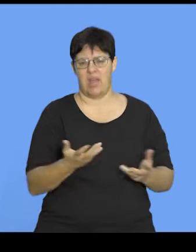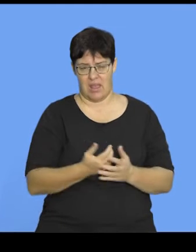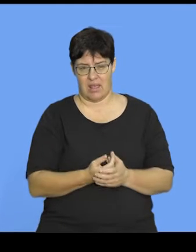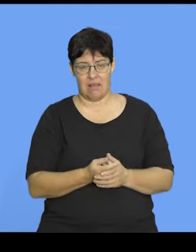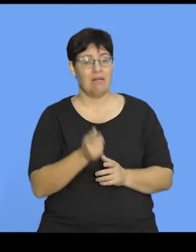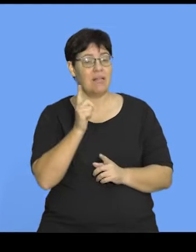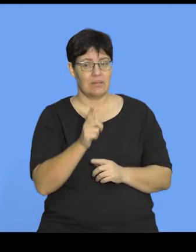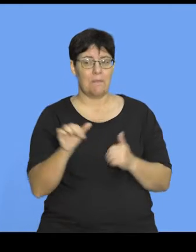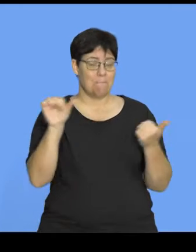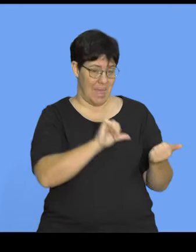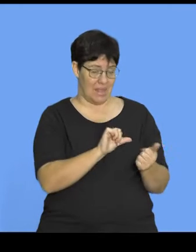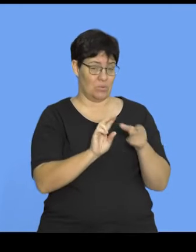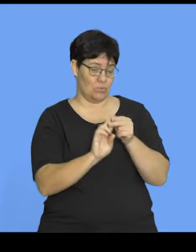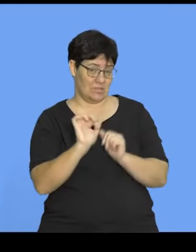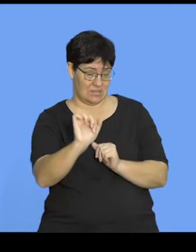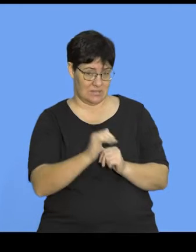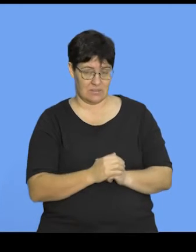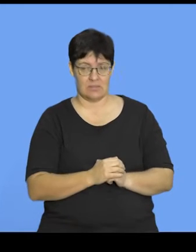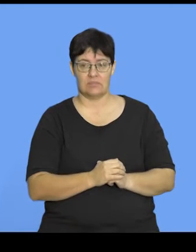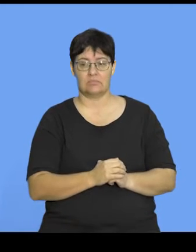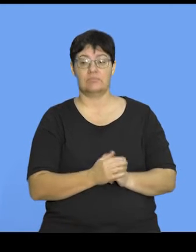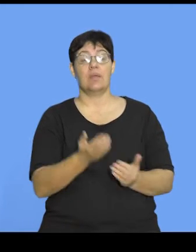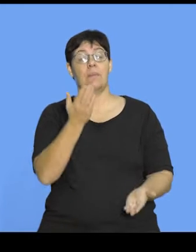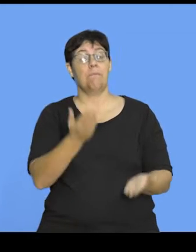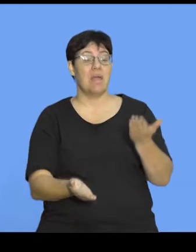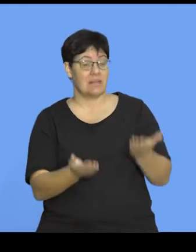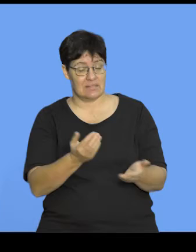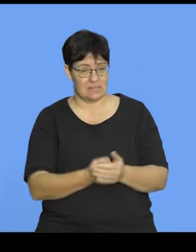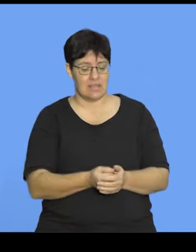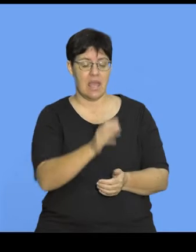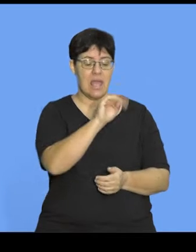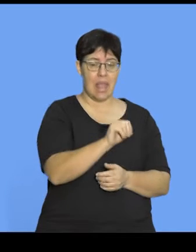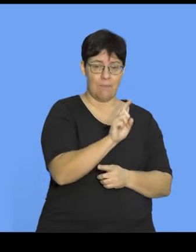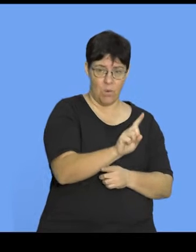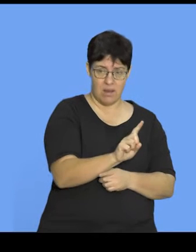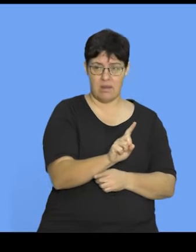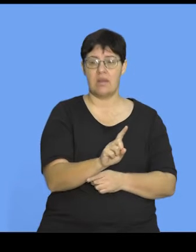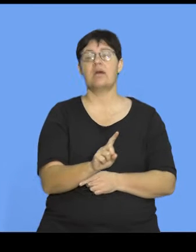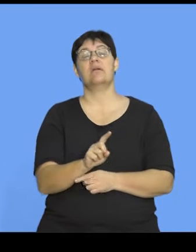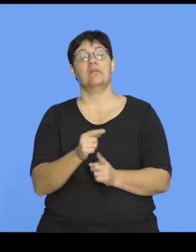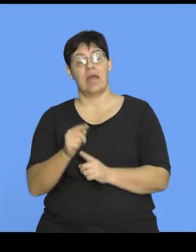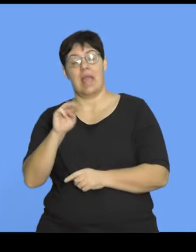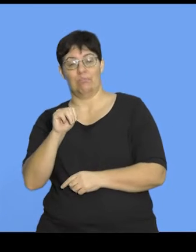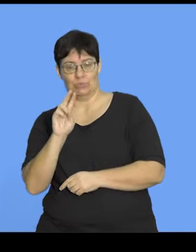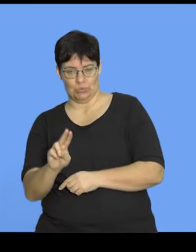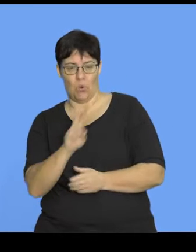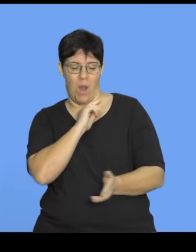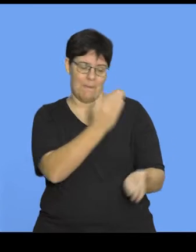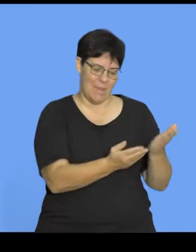I'm going to come back to the units. Mass is, M1 and M2 are